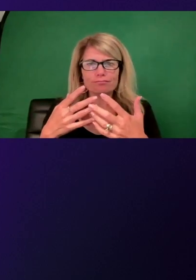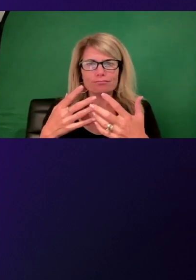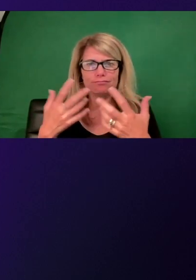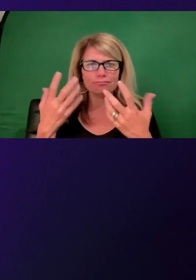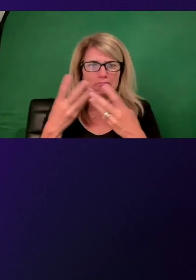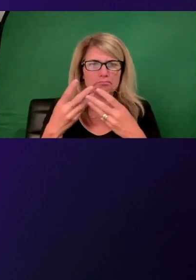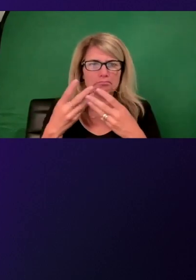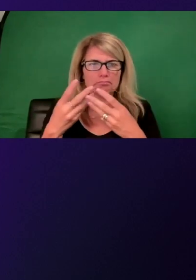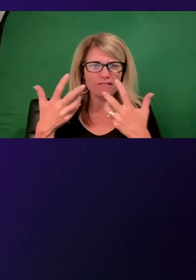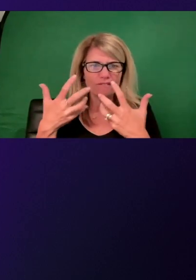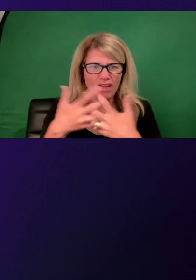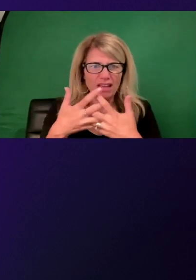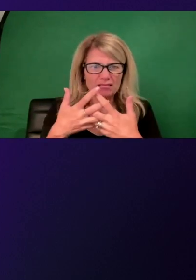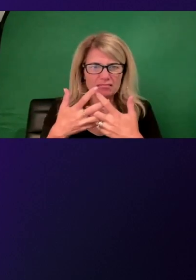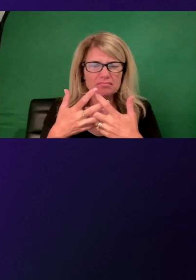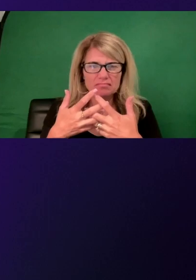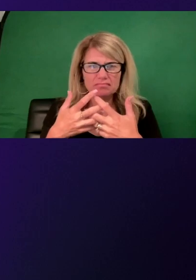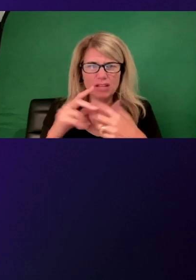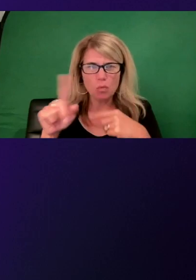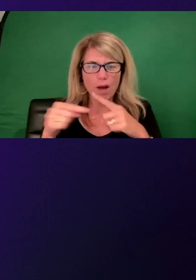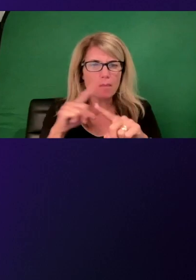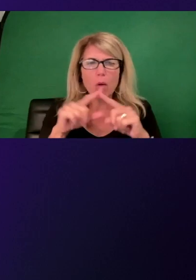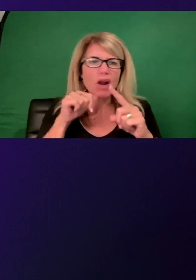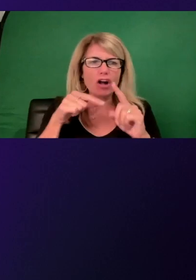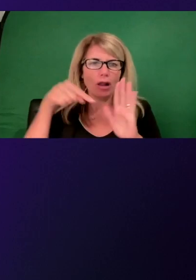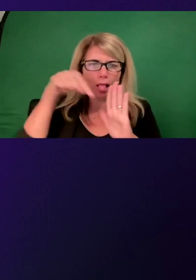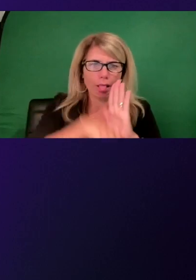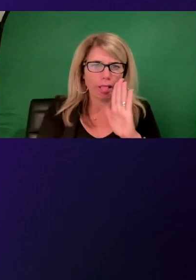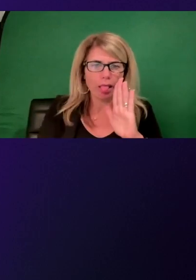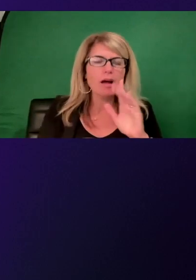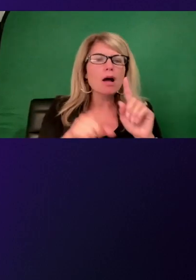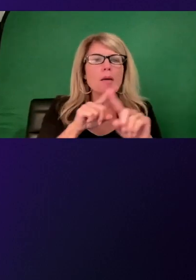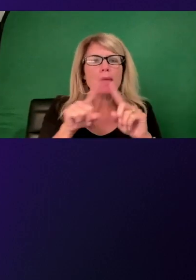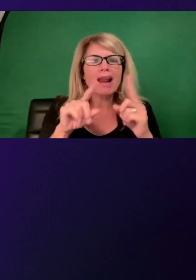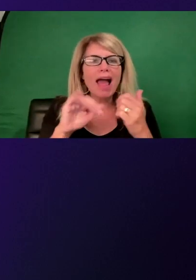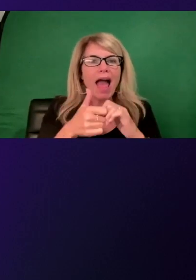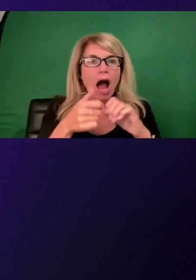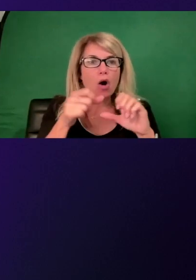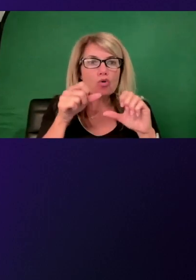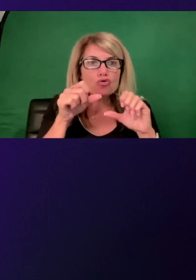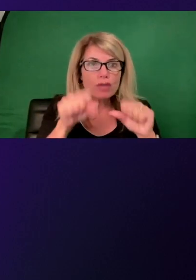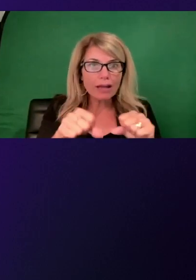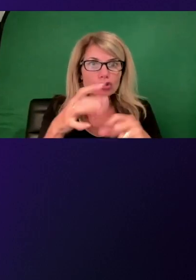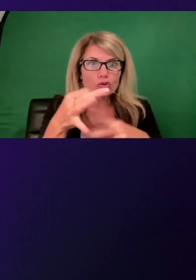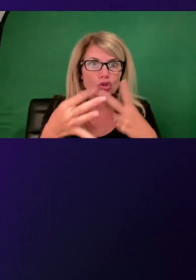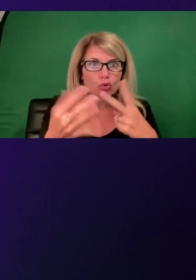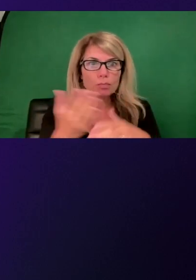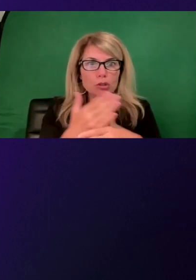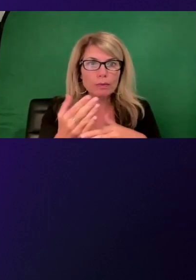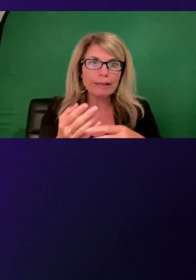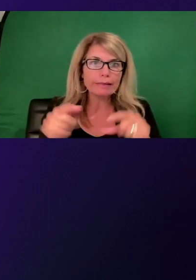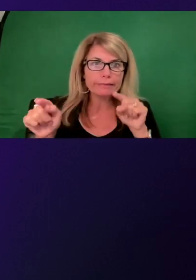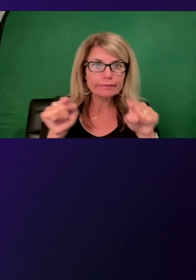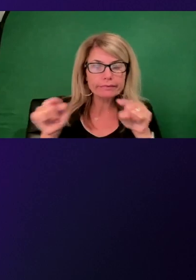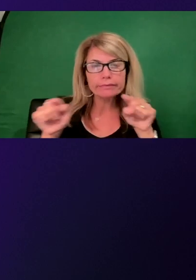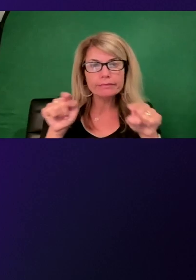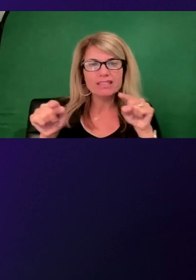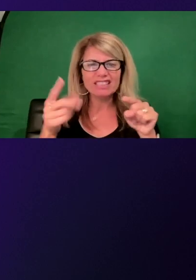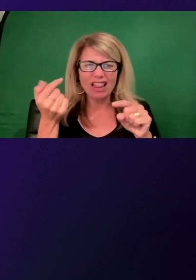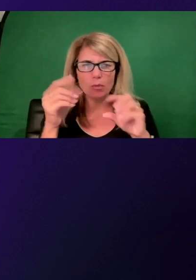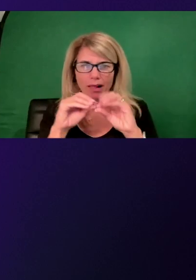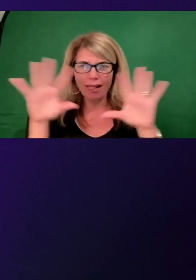through this entire thing, but the objective is to give you some ideas about how you could potentially select between the two, to give a little clarity here.